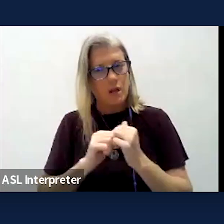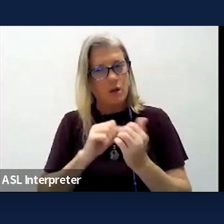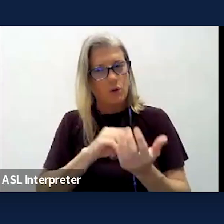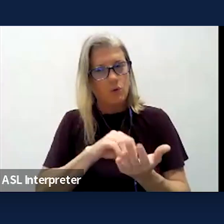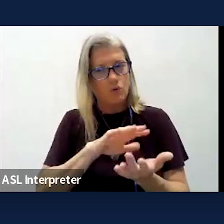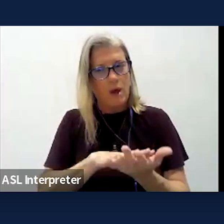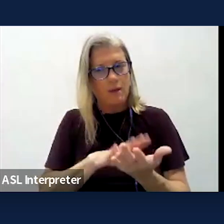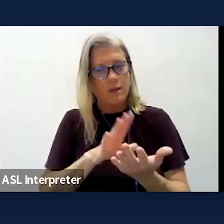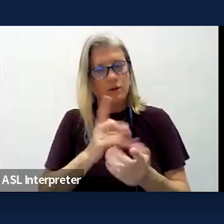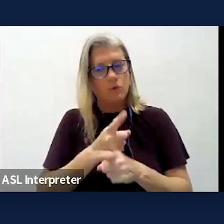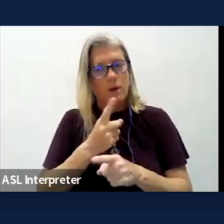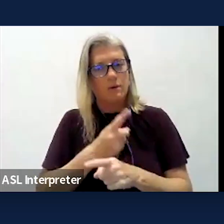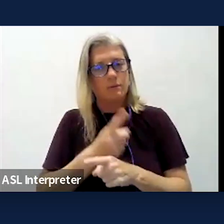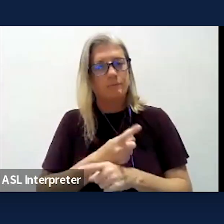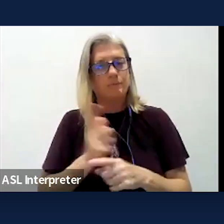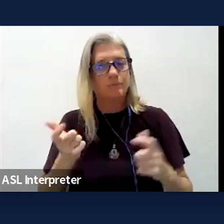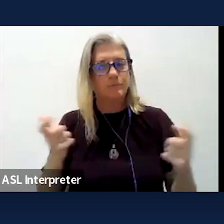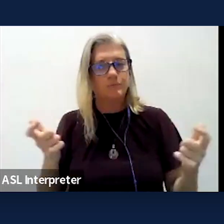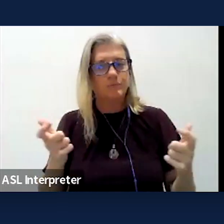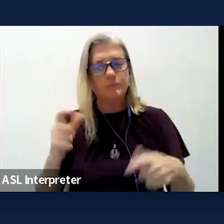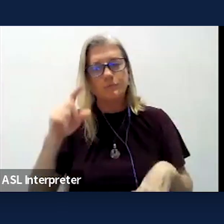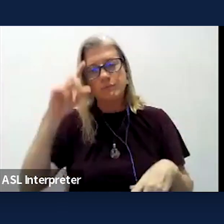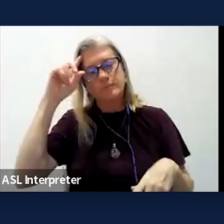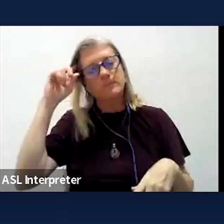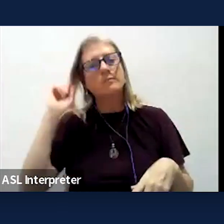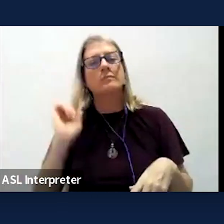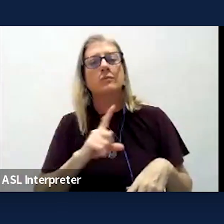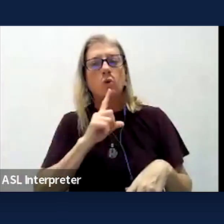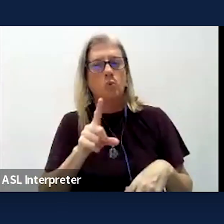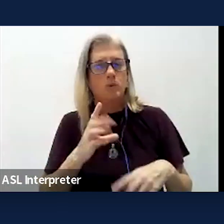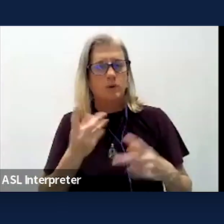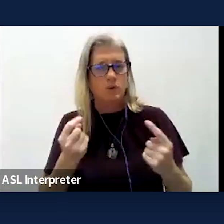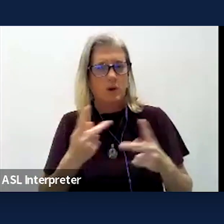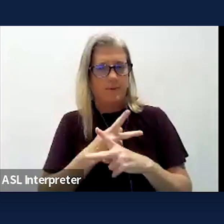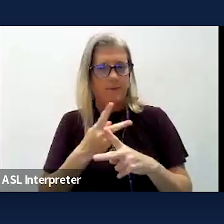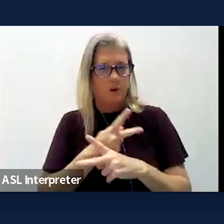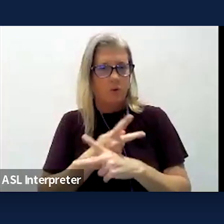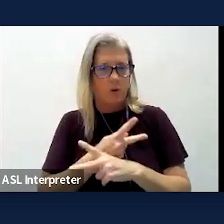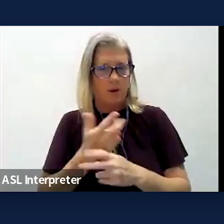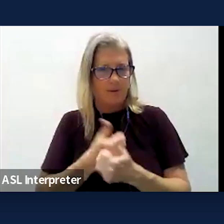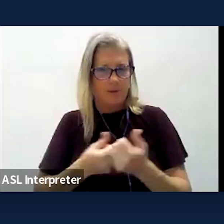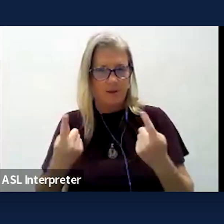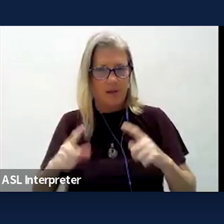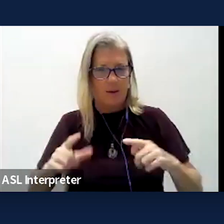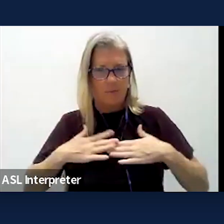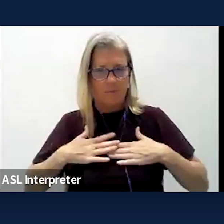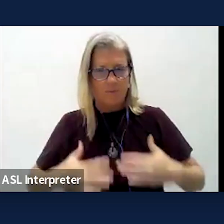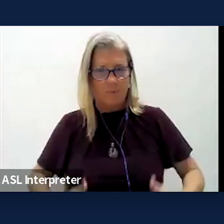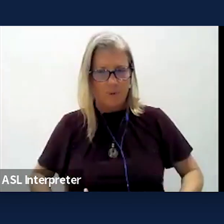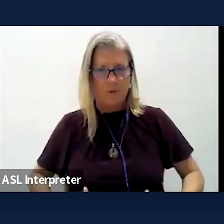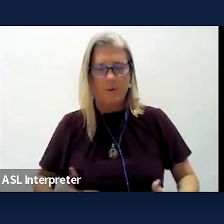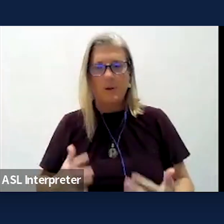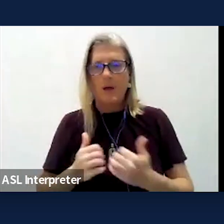regularly. Yeah, I mean, the big thing with me was just really trying to understand everything that's going on and how it affects me.